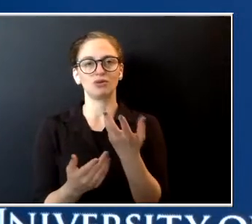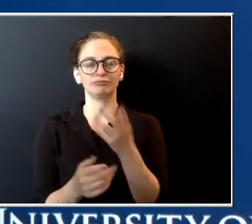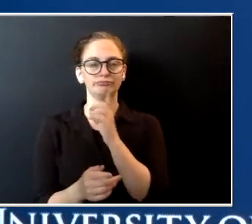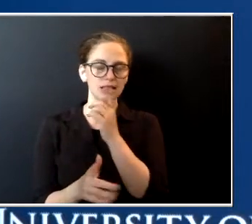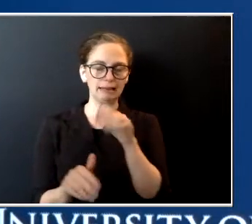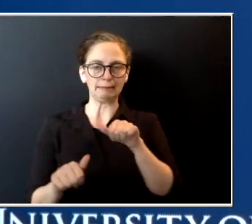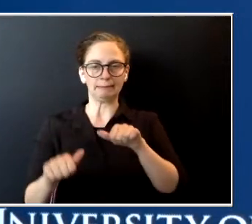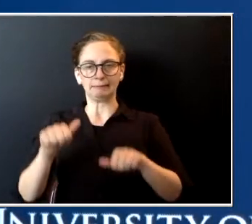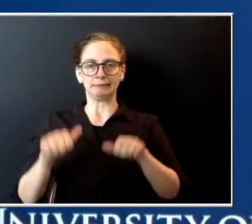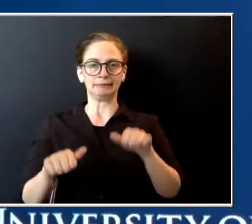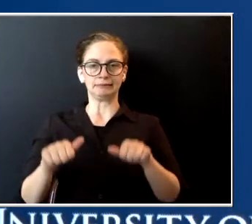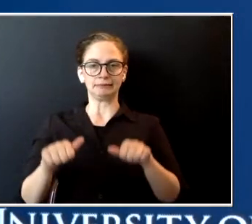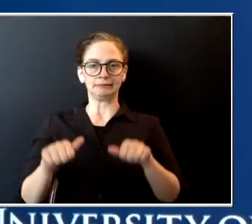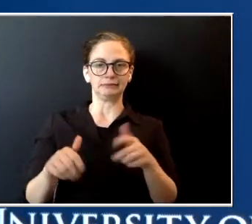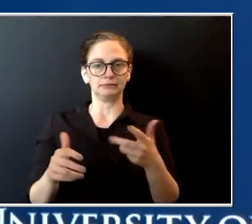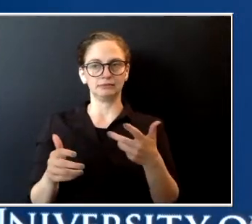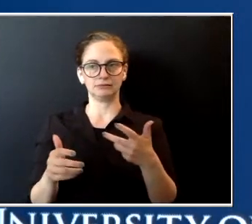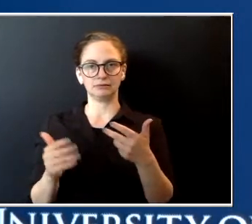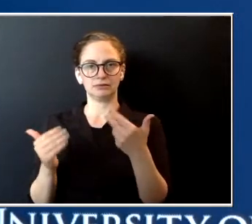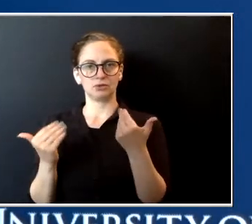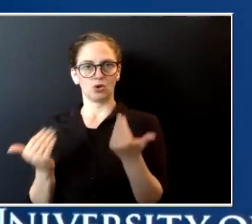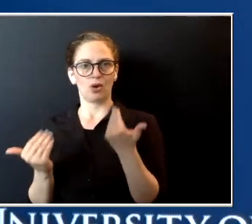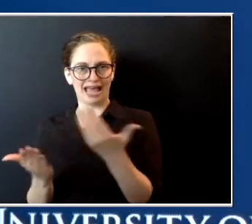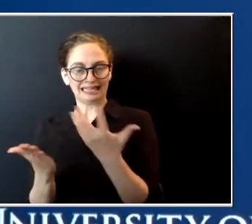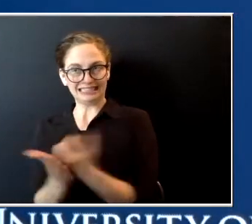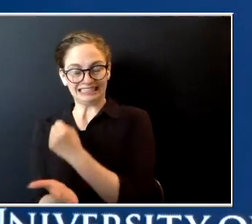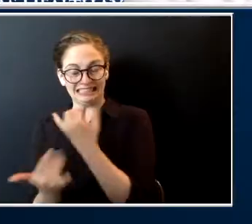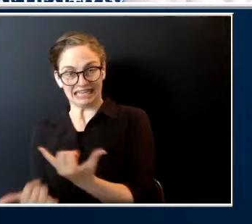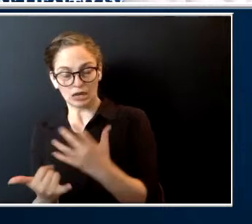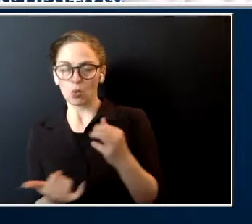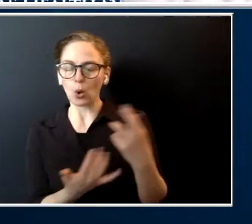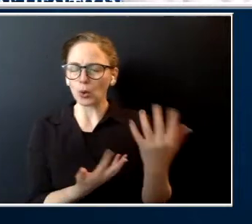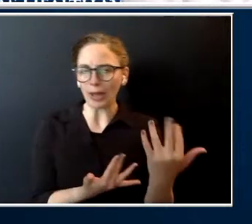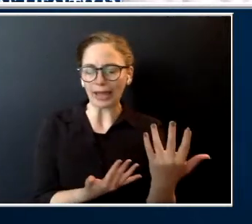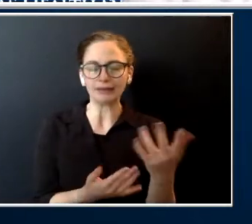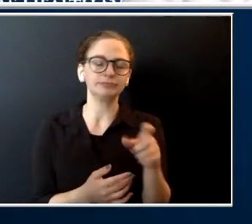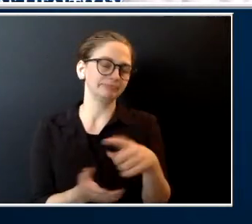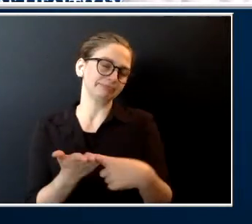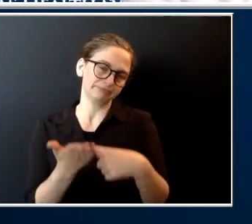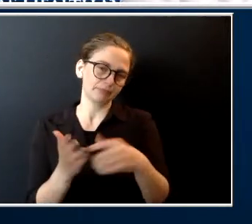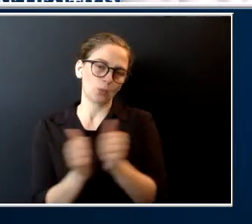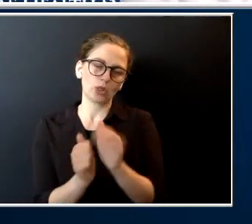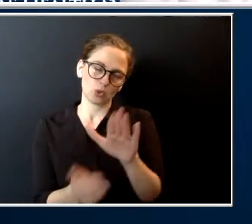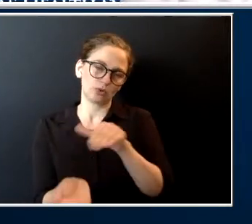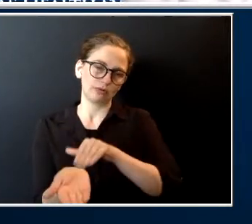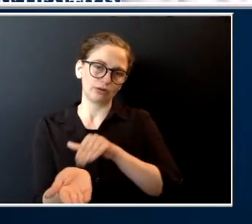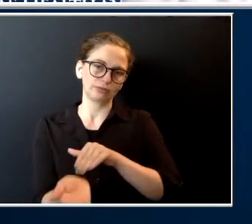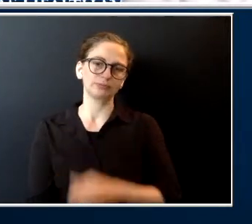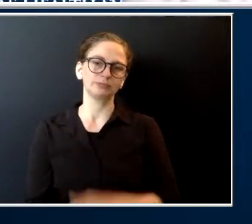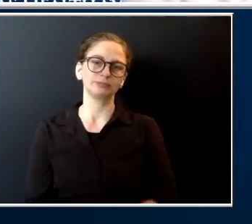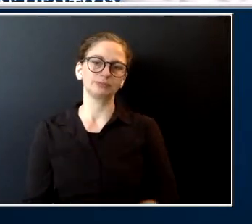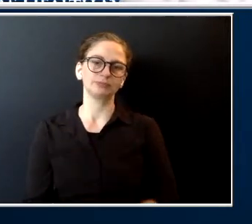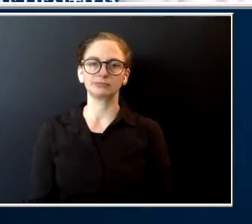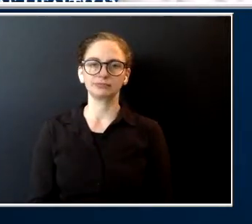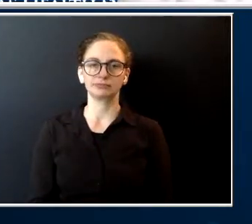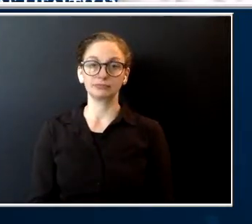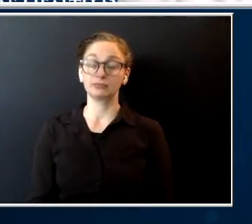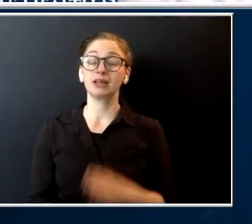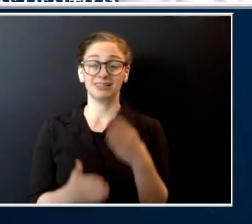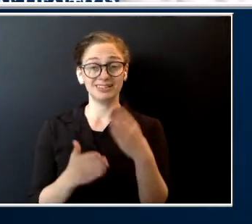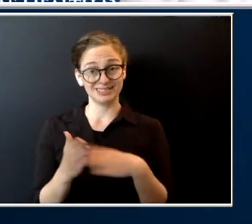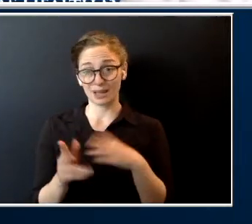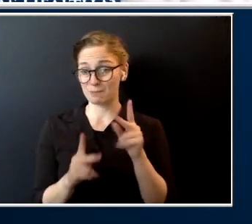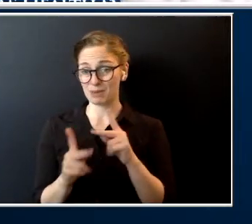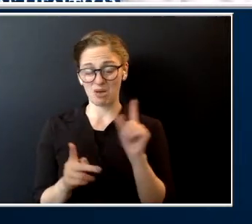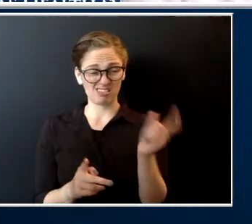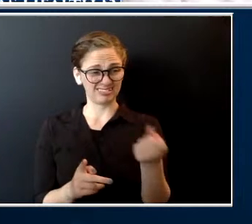I think it's a conversation you need to have with your medical provider. Yeah, and I know some of my sick folks have asked that very question of what to do or what to wait.